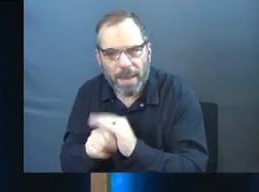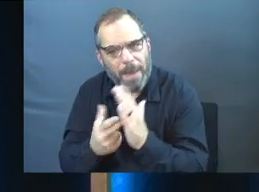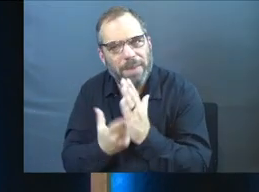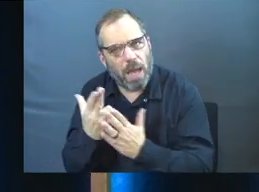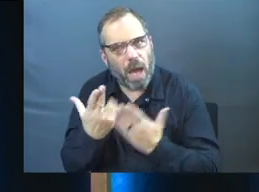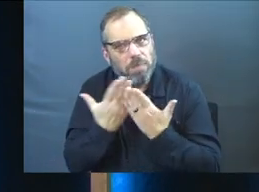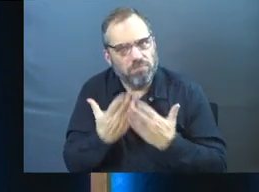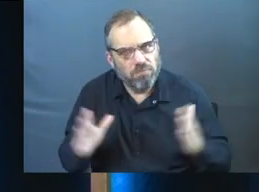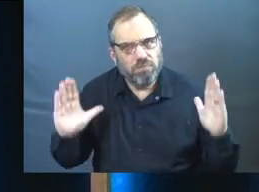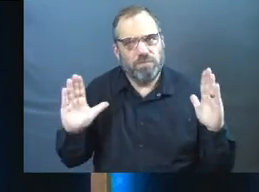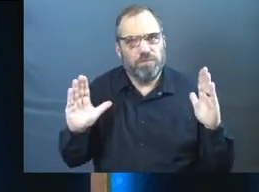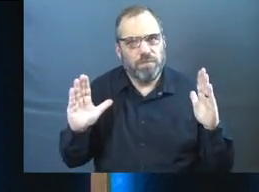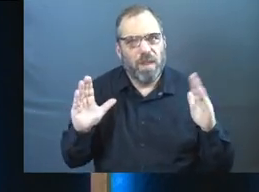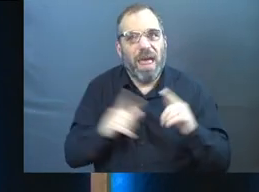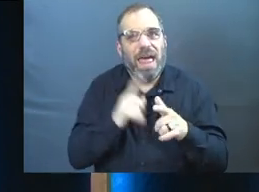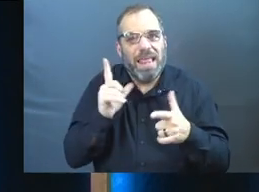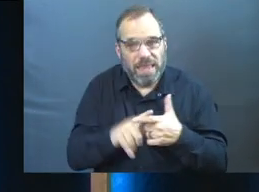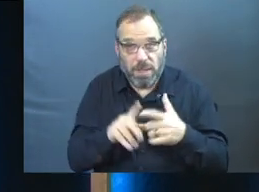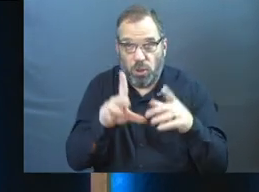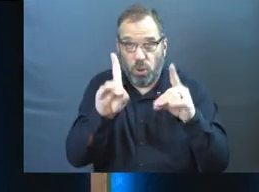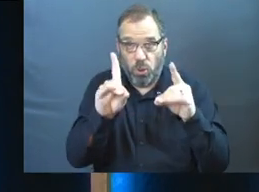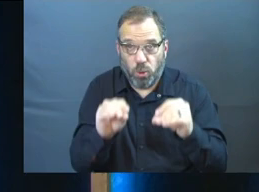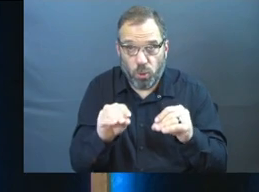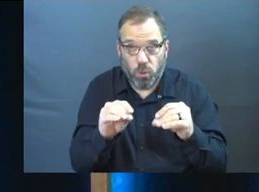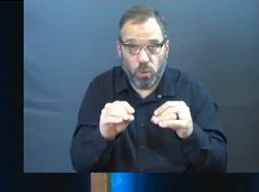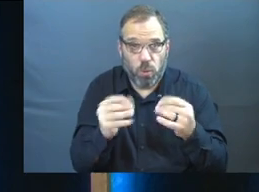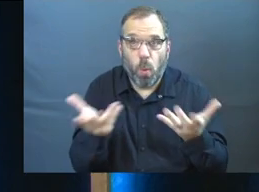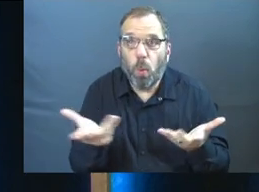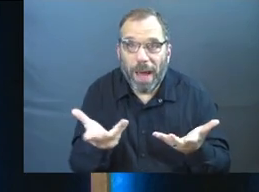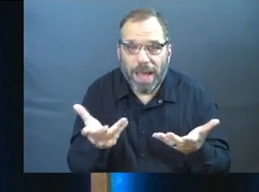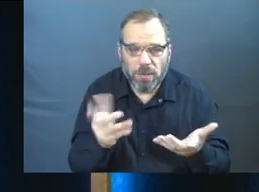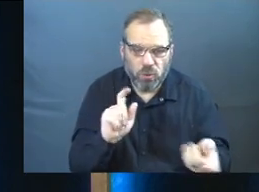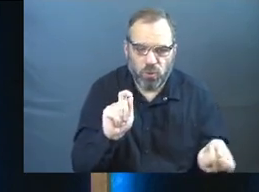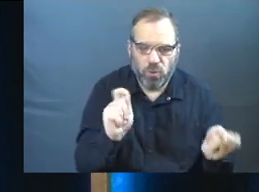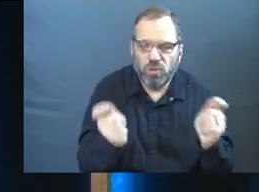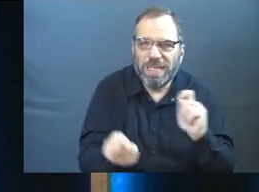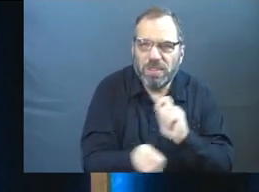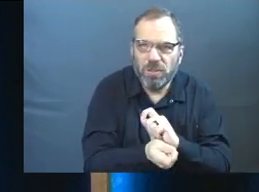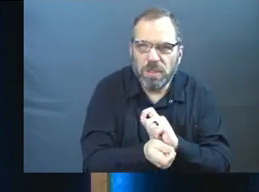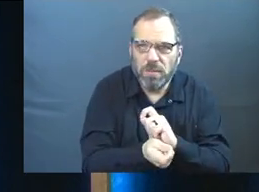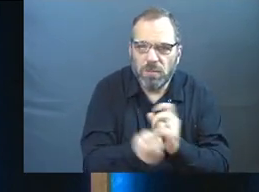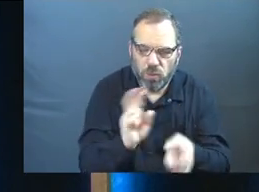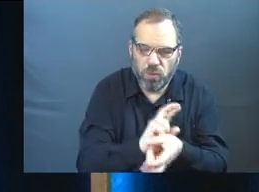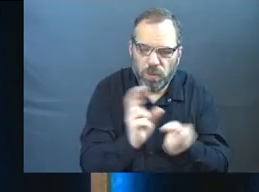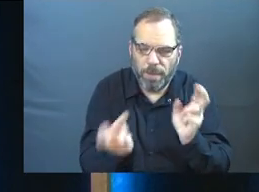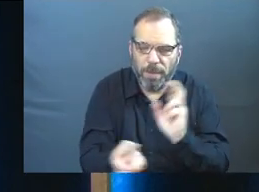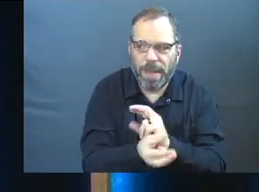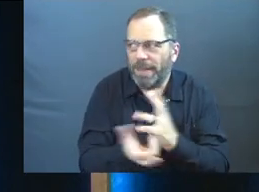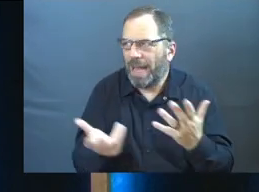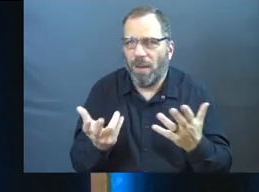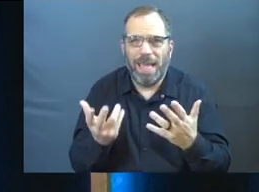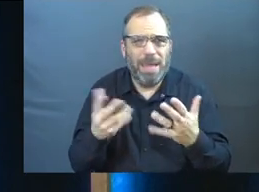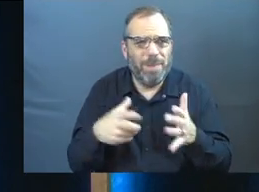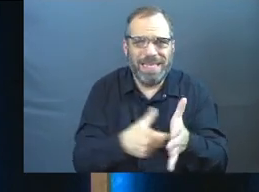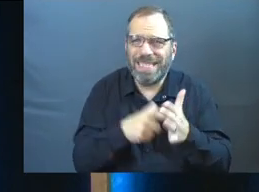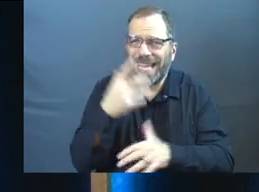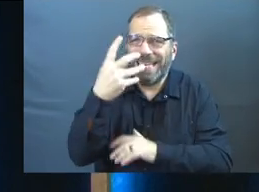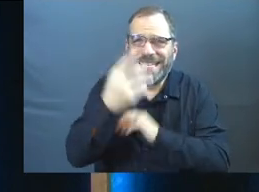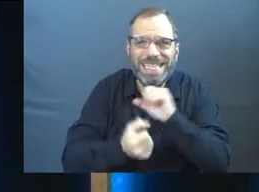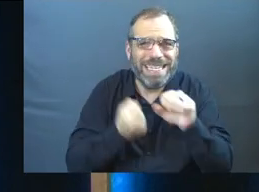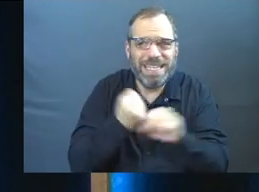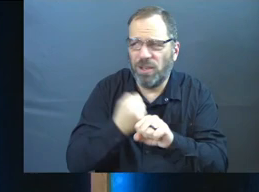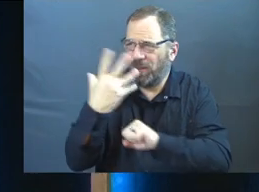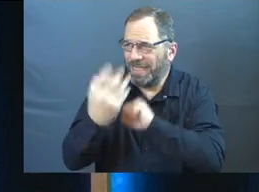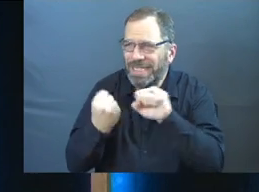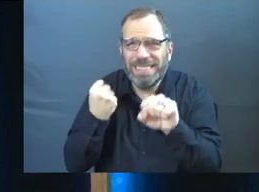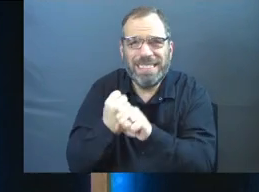honest. And then do what you can to start the process of turning away from that. And it may be years in the process of